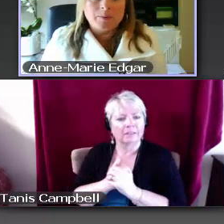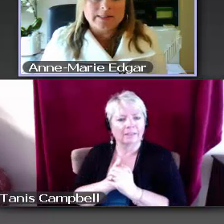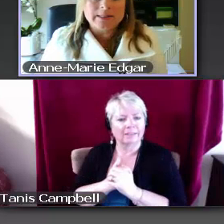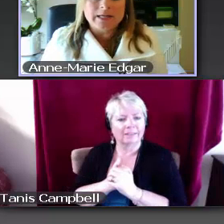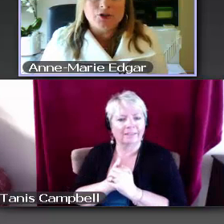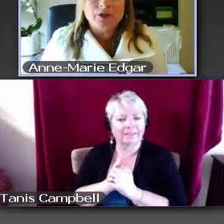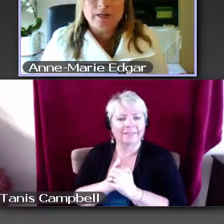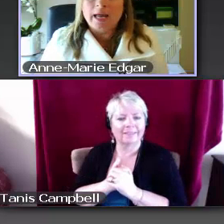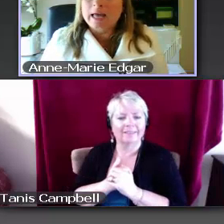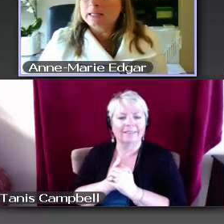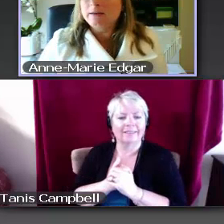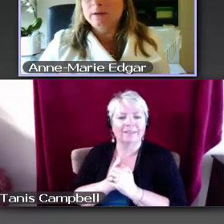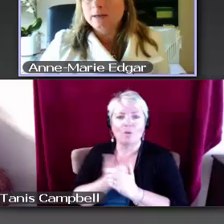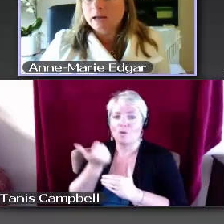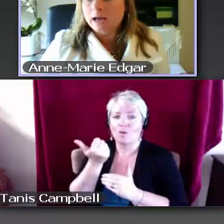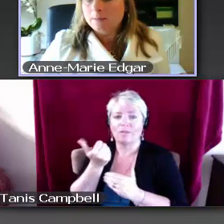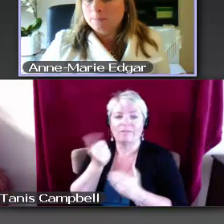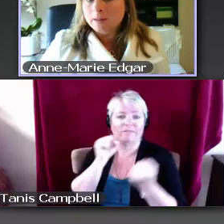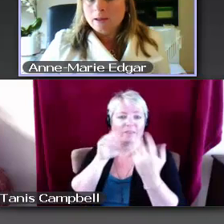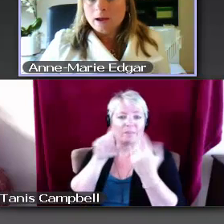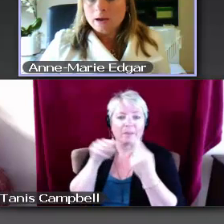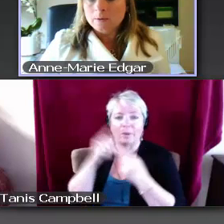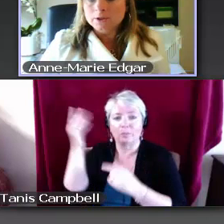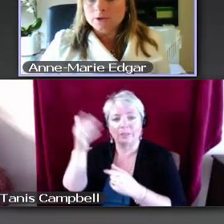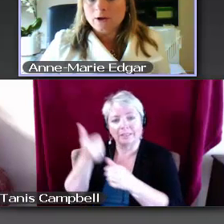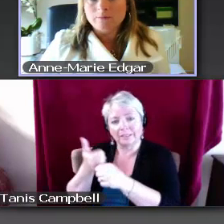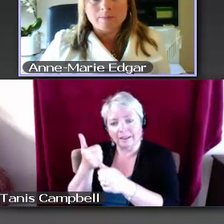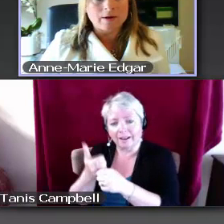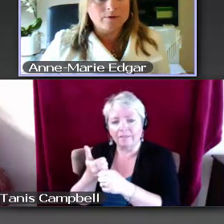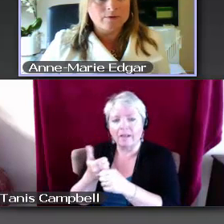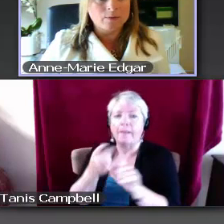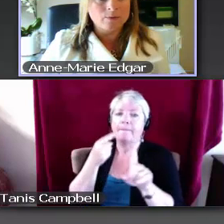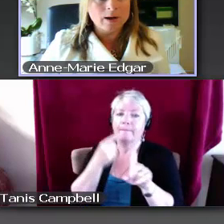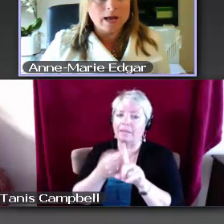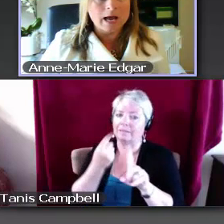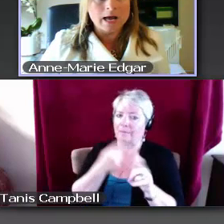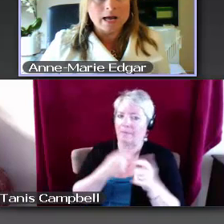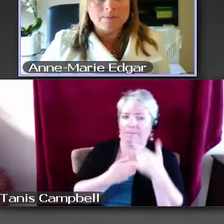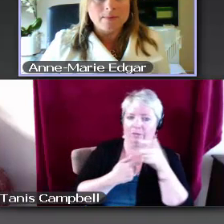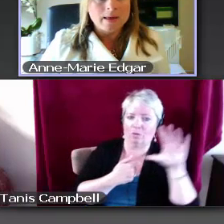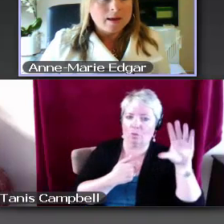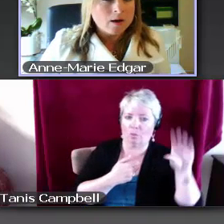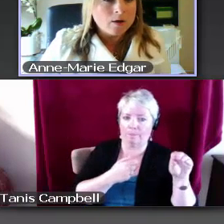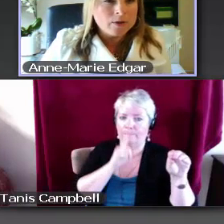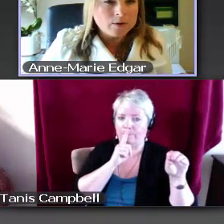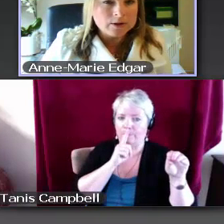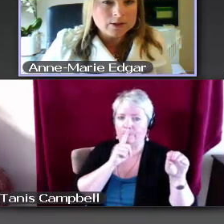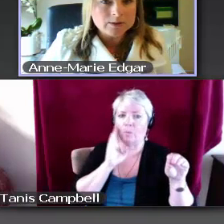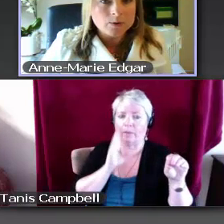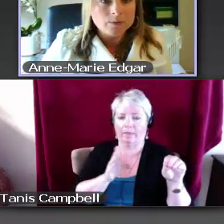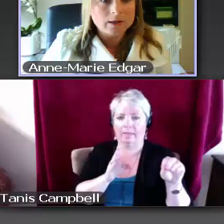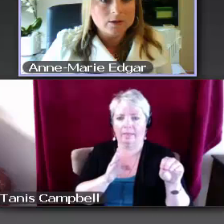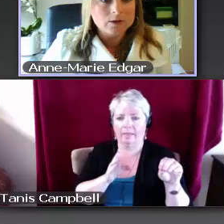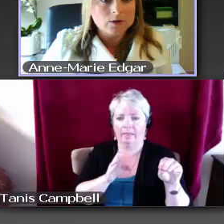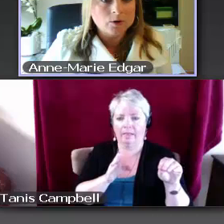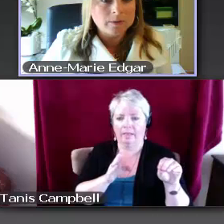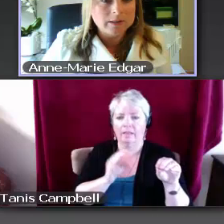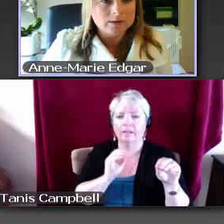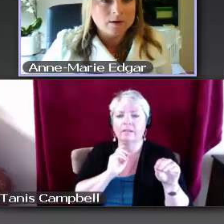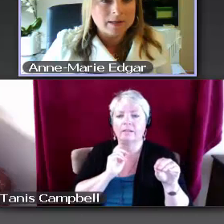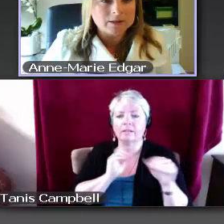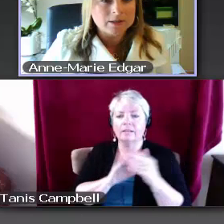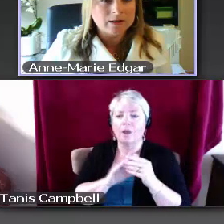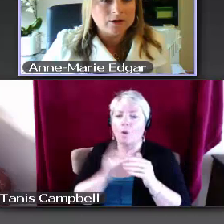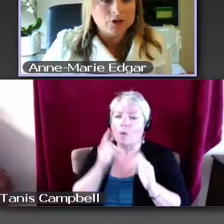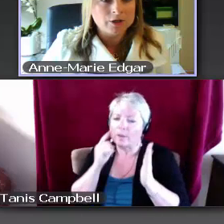Anything about the presentation? And even, I will turn off my microphone, although I'll just note that